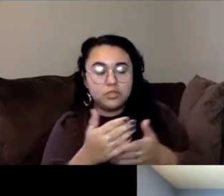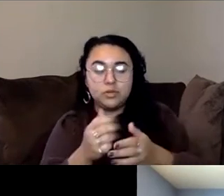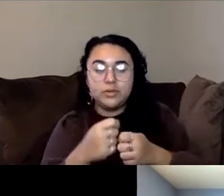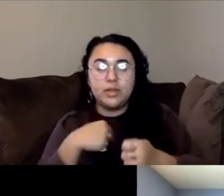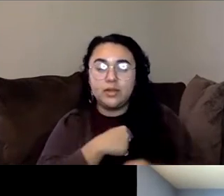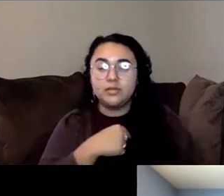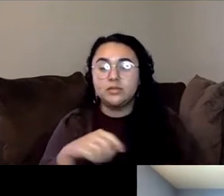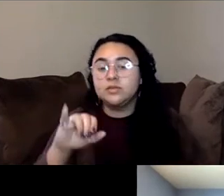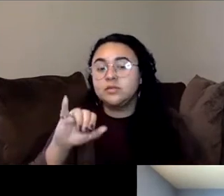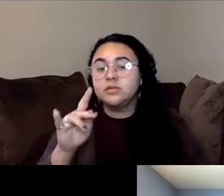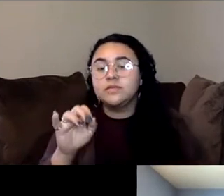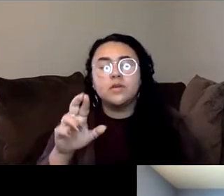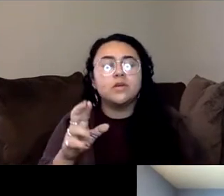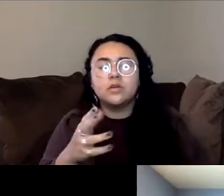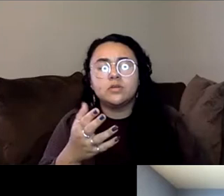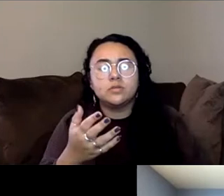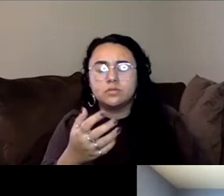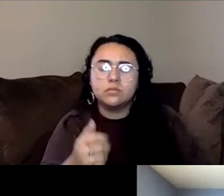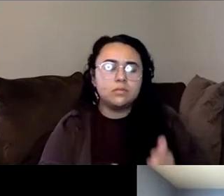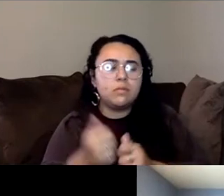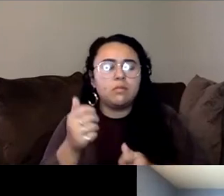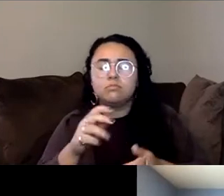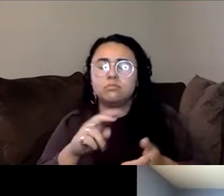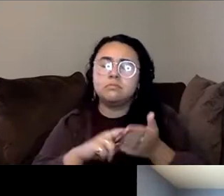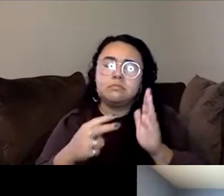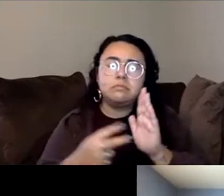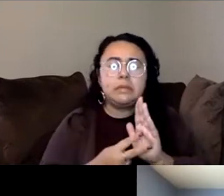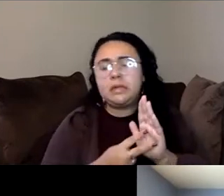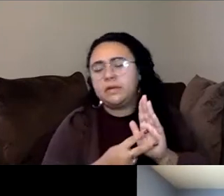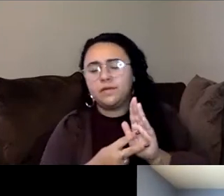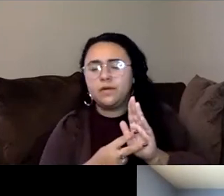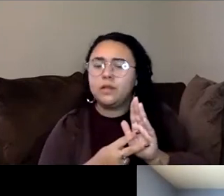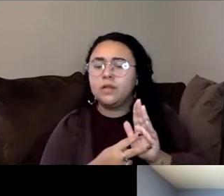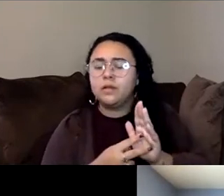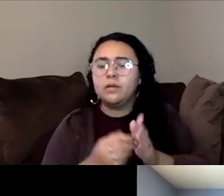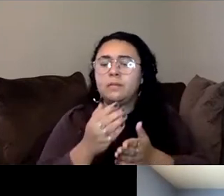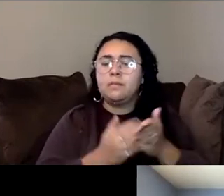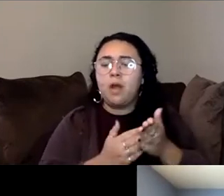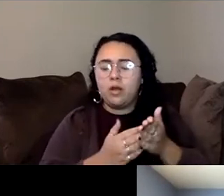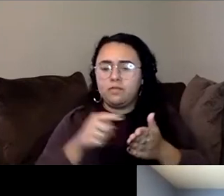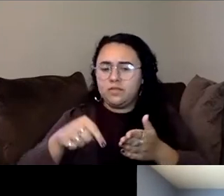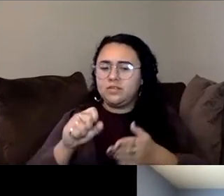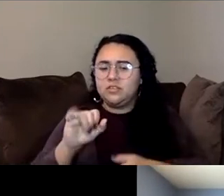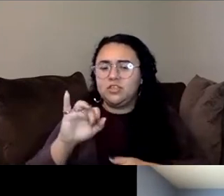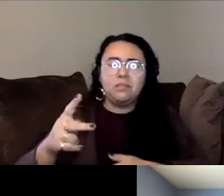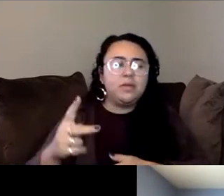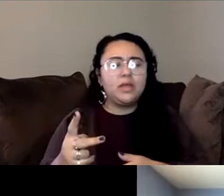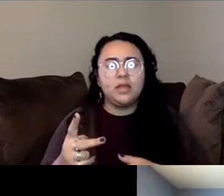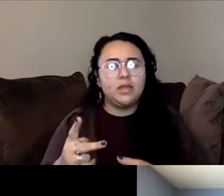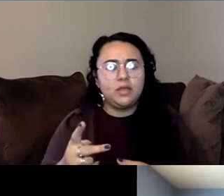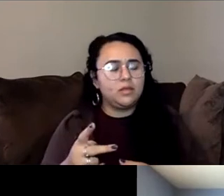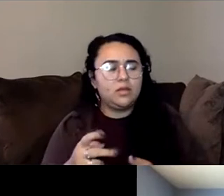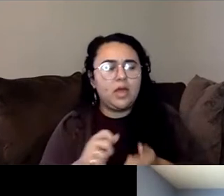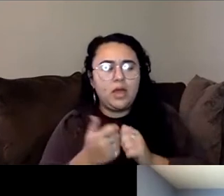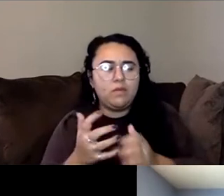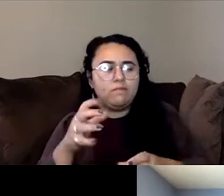most meaningful aspect of partnership for you? If there are like 1 or 2 sort of tangible ways that you've engaged that sit with you as the